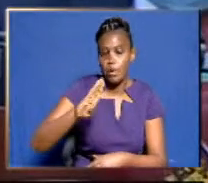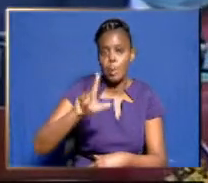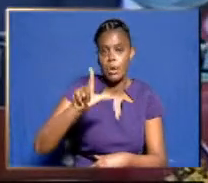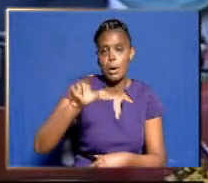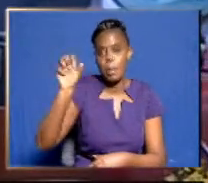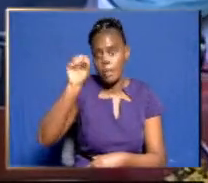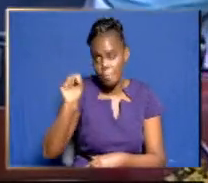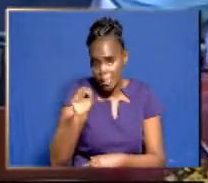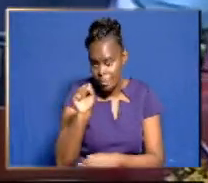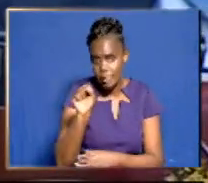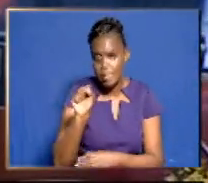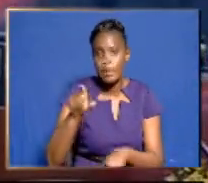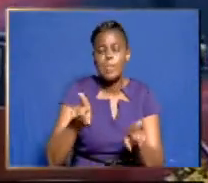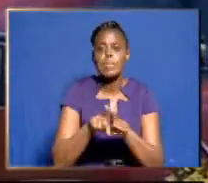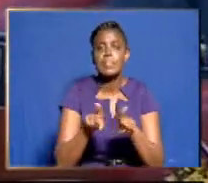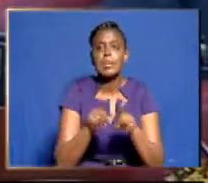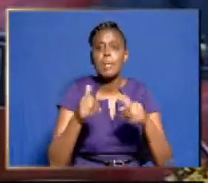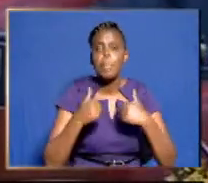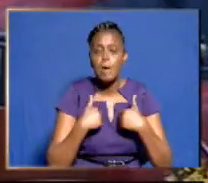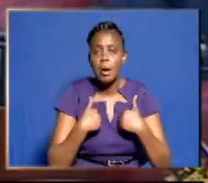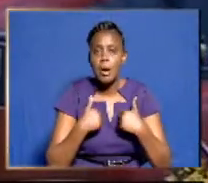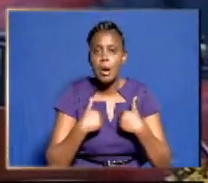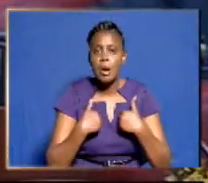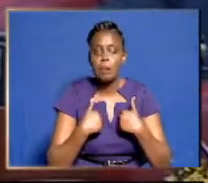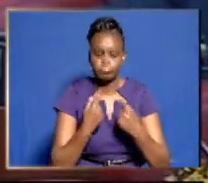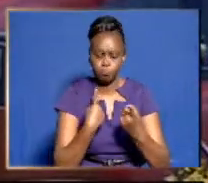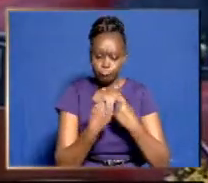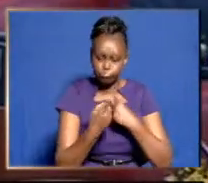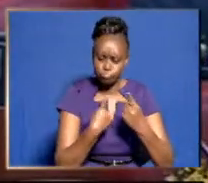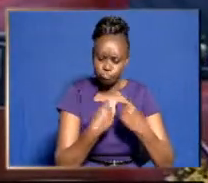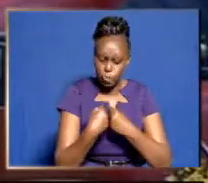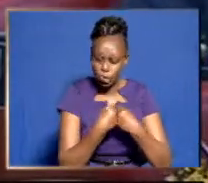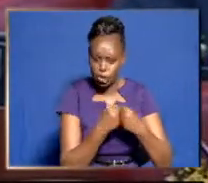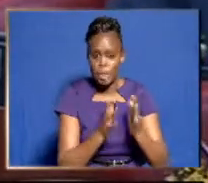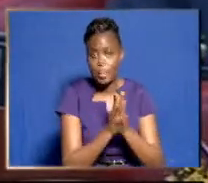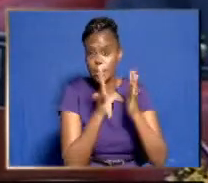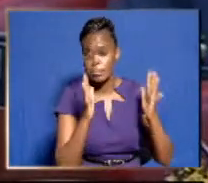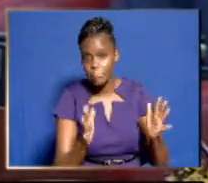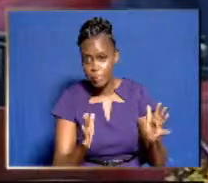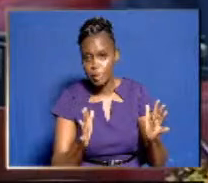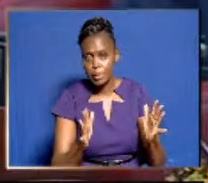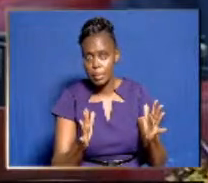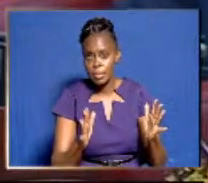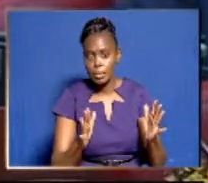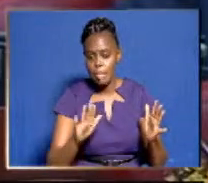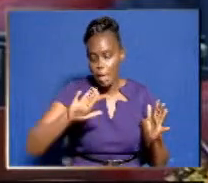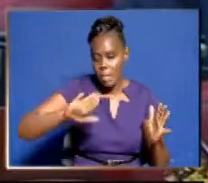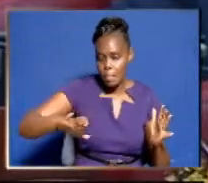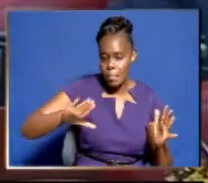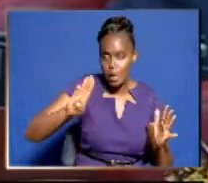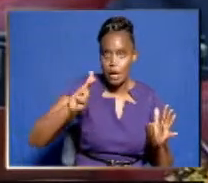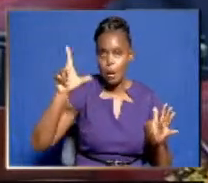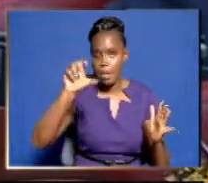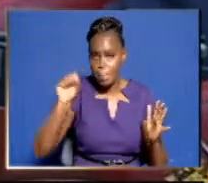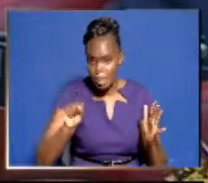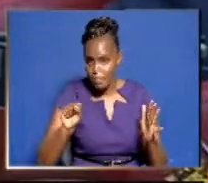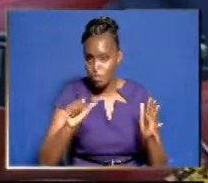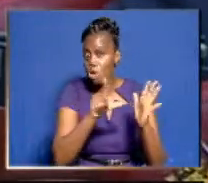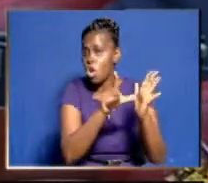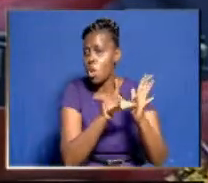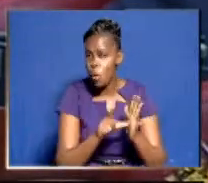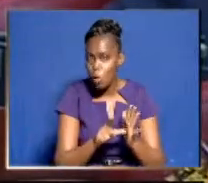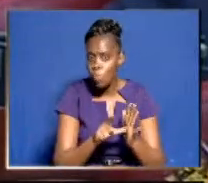Mr. Speaker, we also have to speak to another monster in this issue of pending bills, that we have